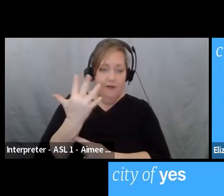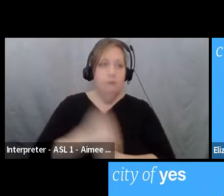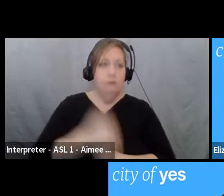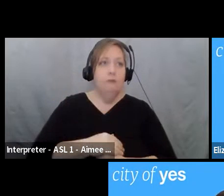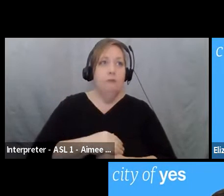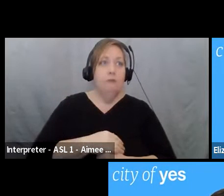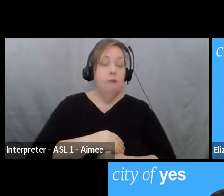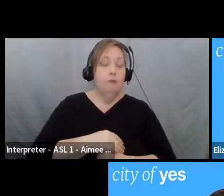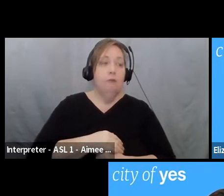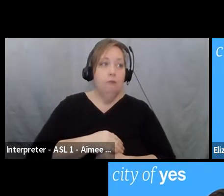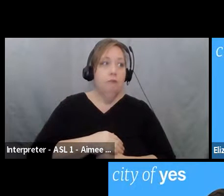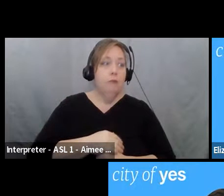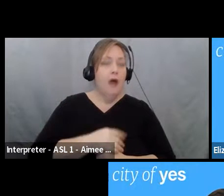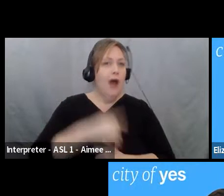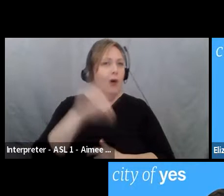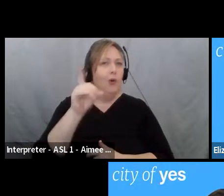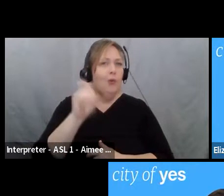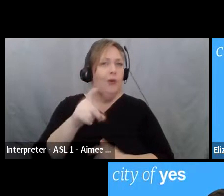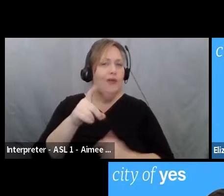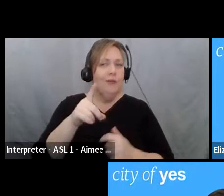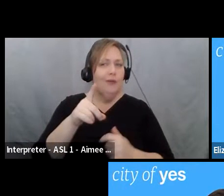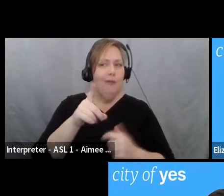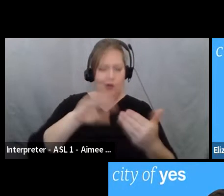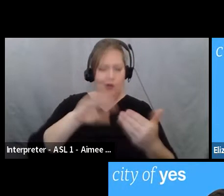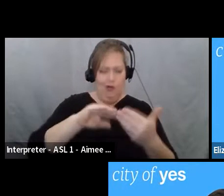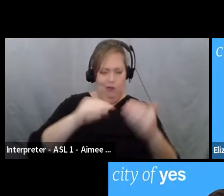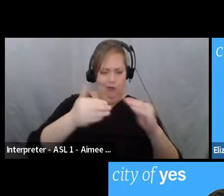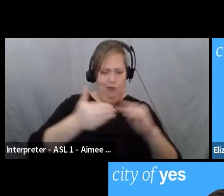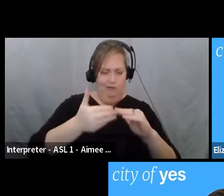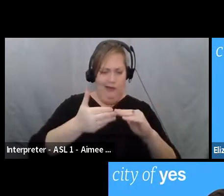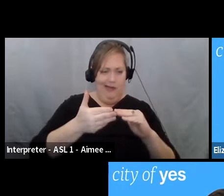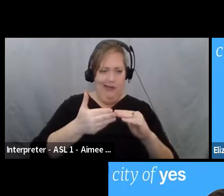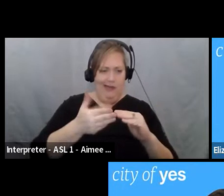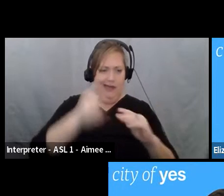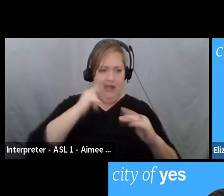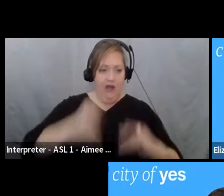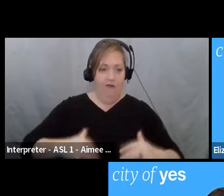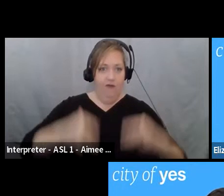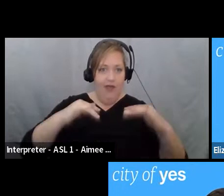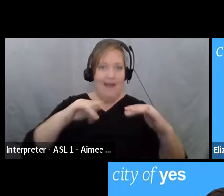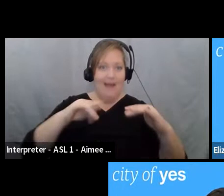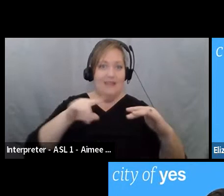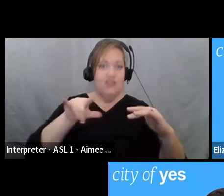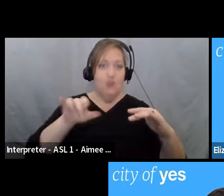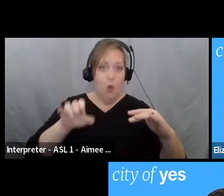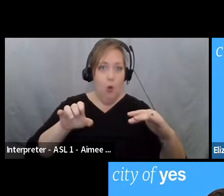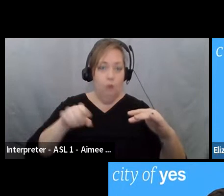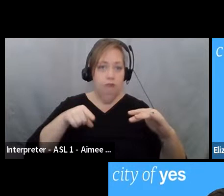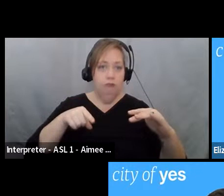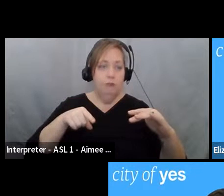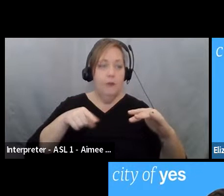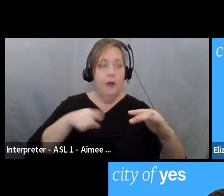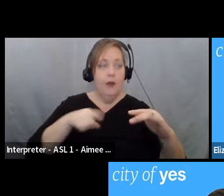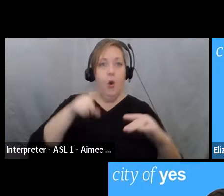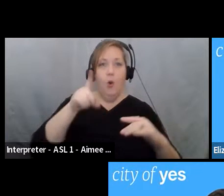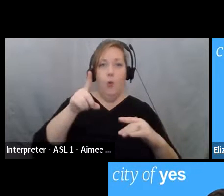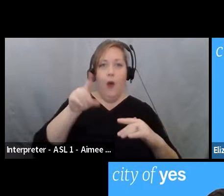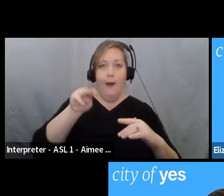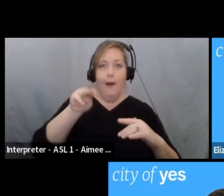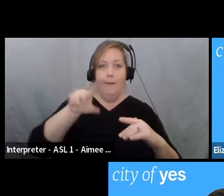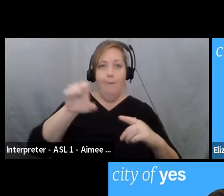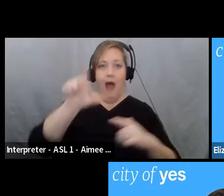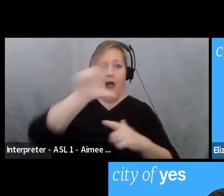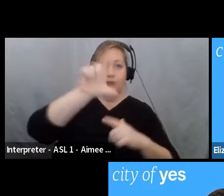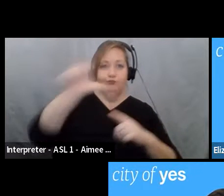A great portion of our community is per se in a flood zone, within the 1 mile flood zone of